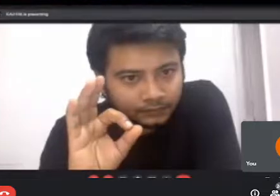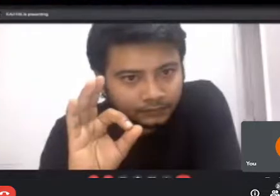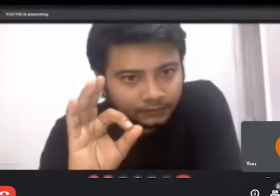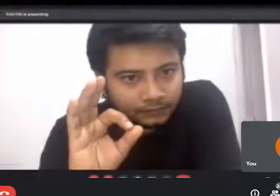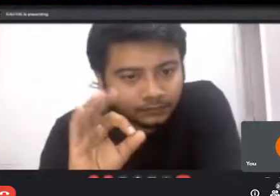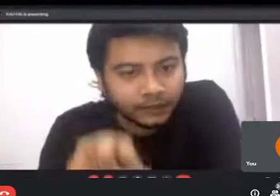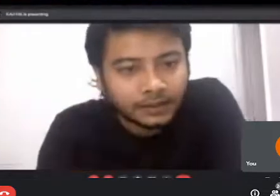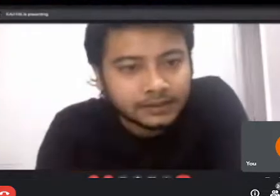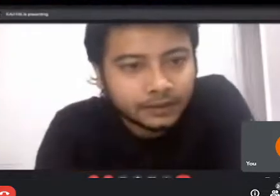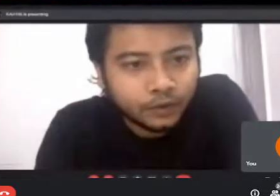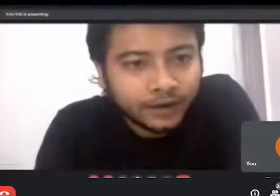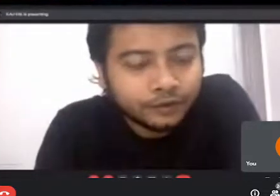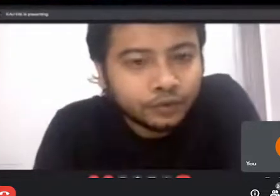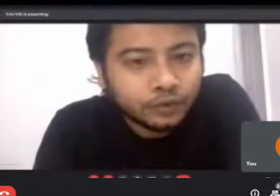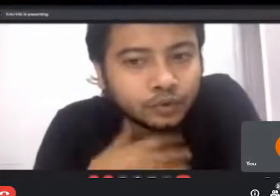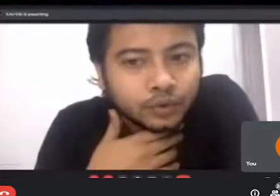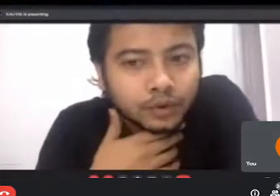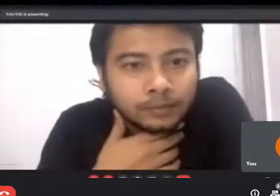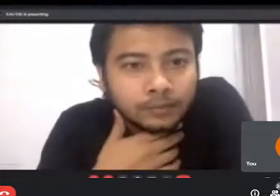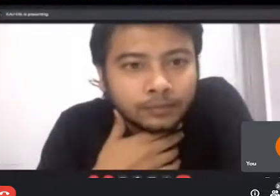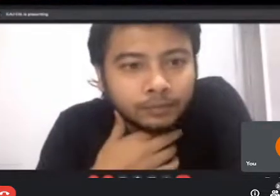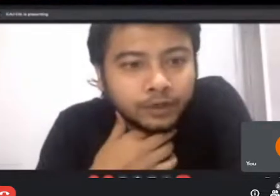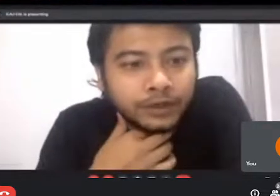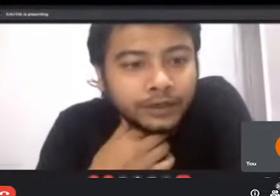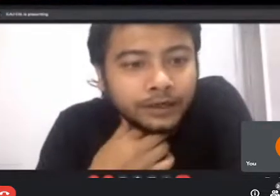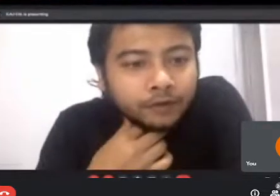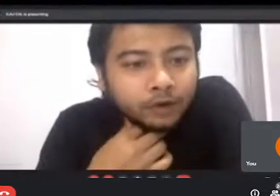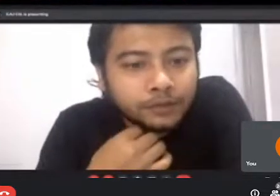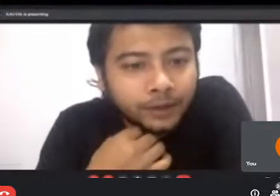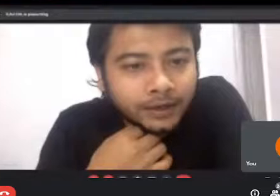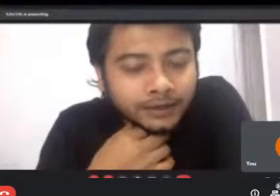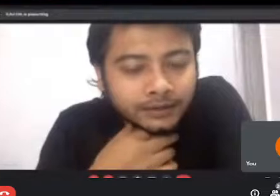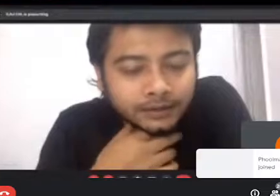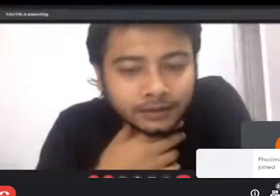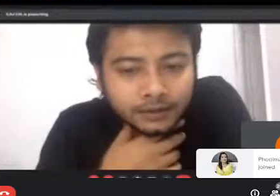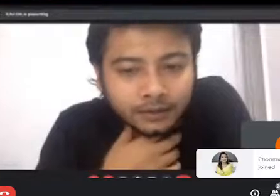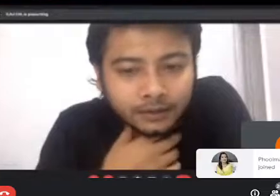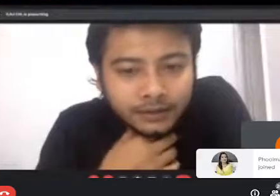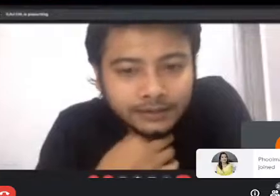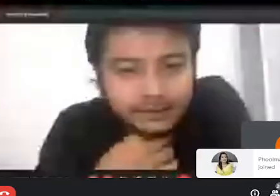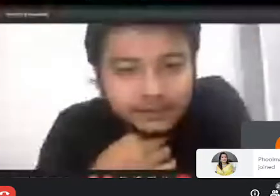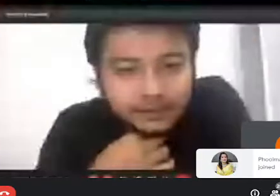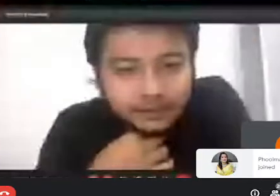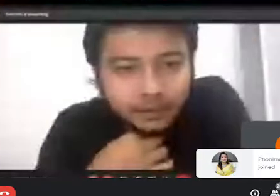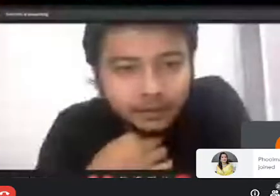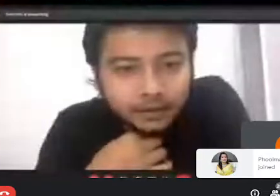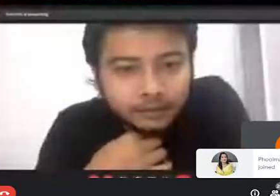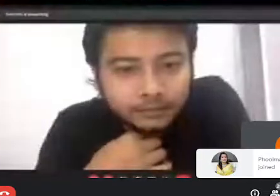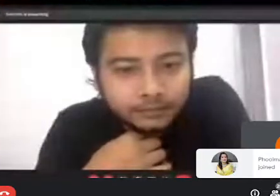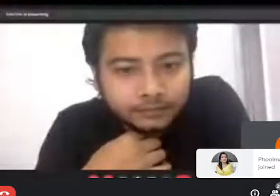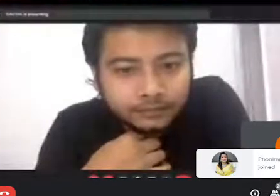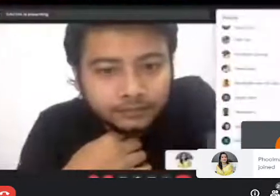Sir, you have to put Nirav on spotlight, Tejas sir, or